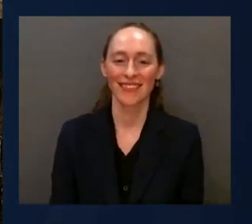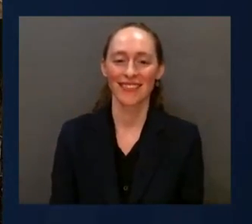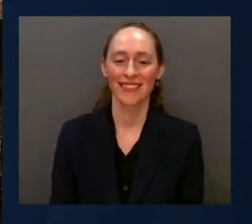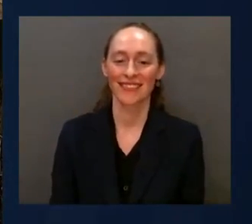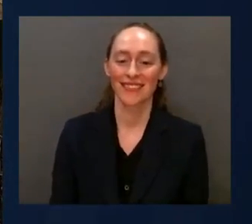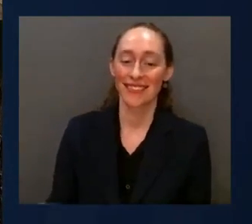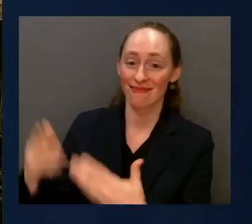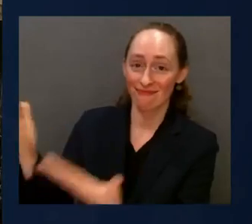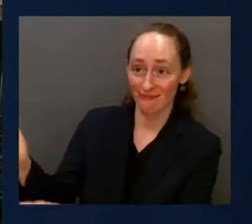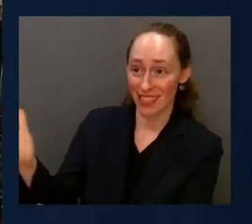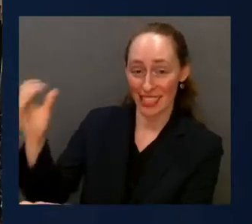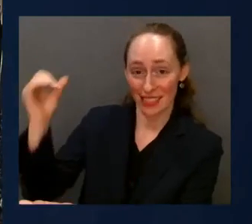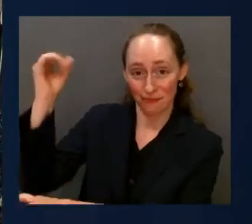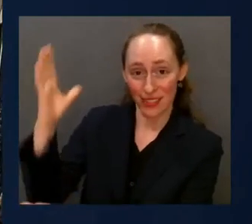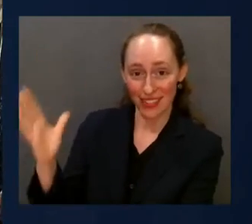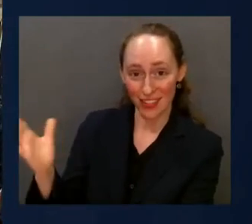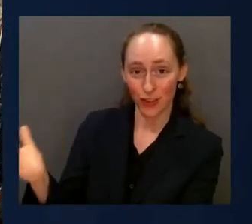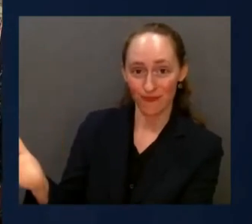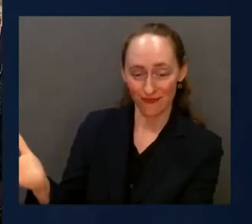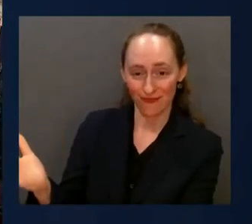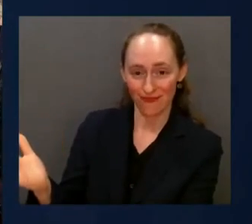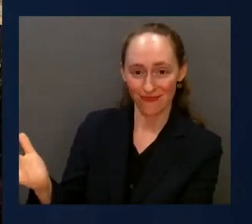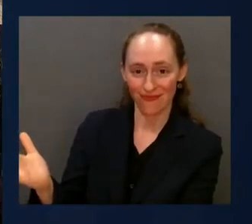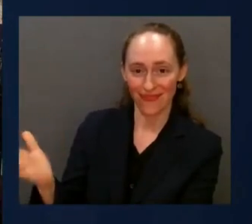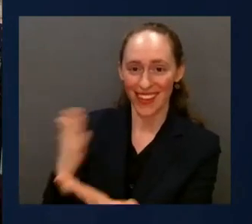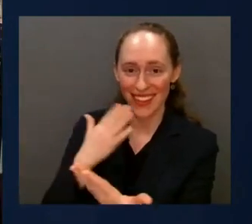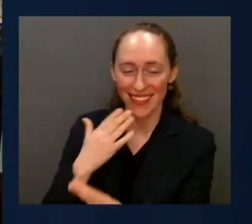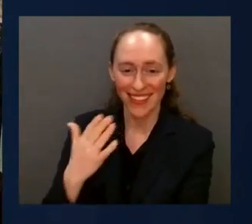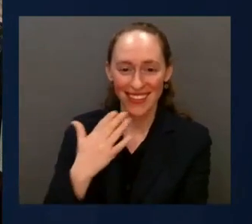Thank you. You can smile. It's okay.